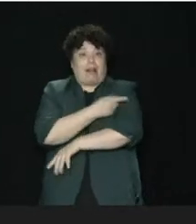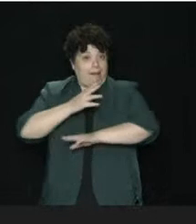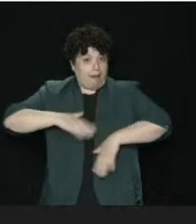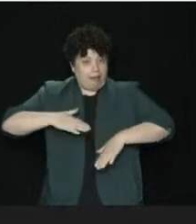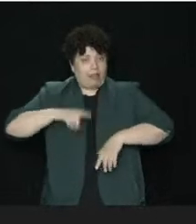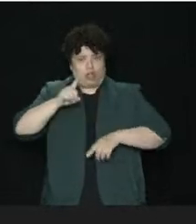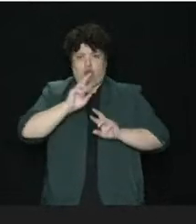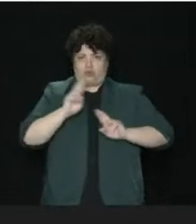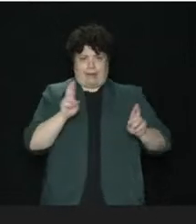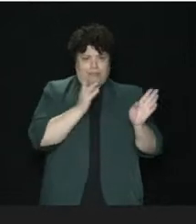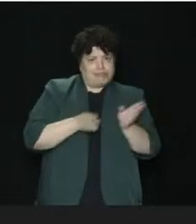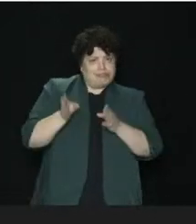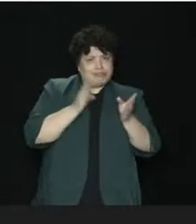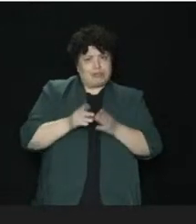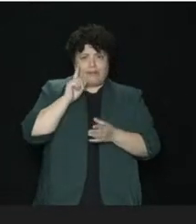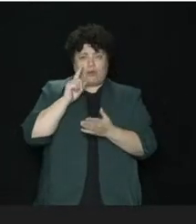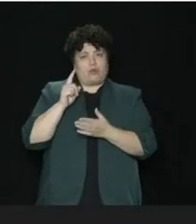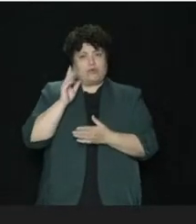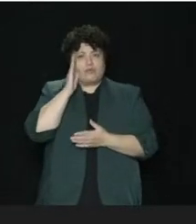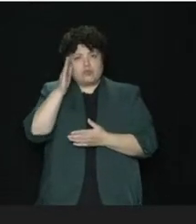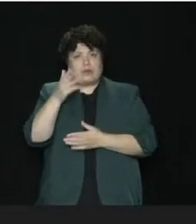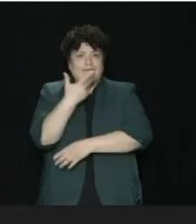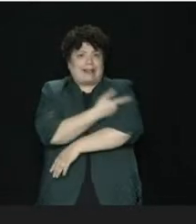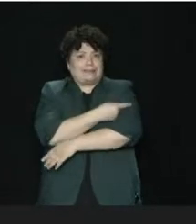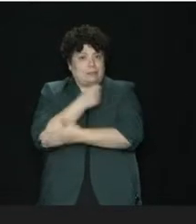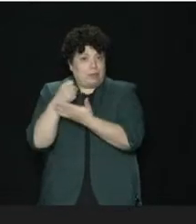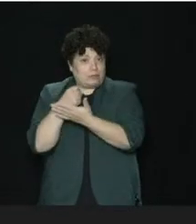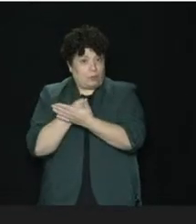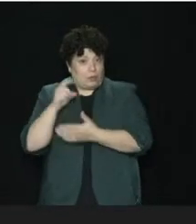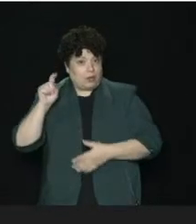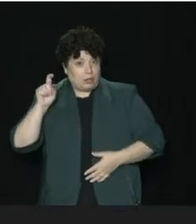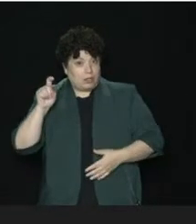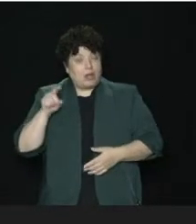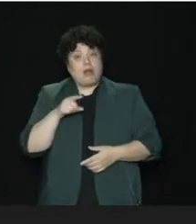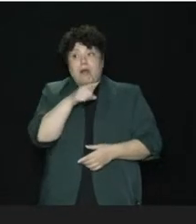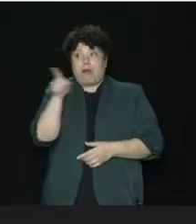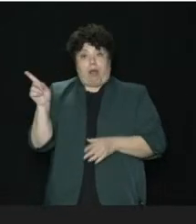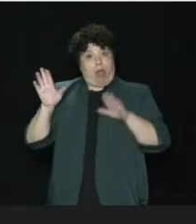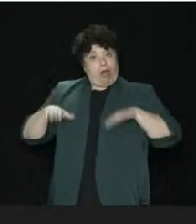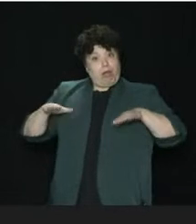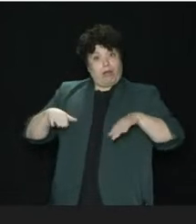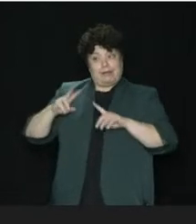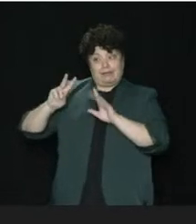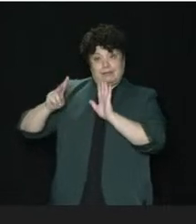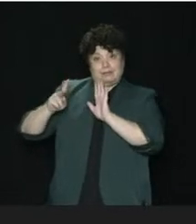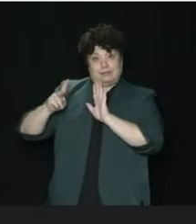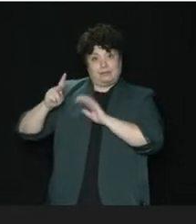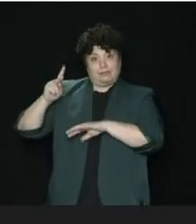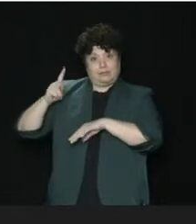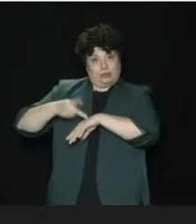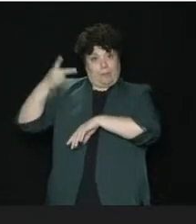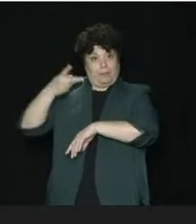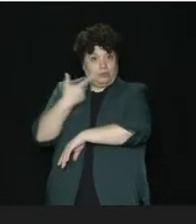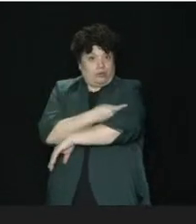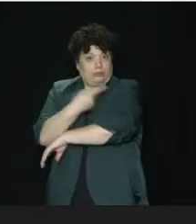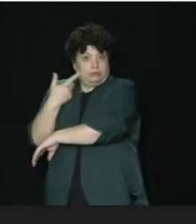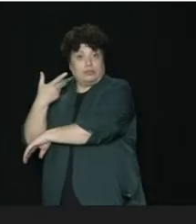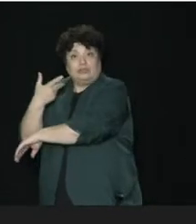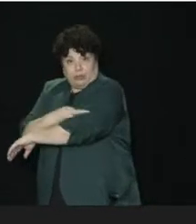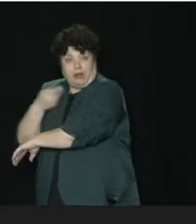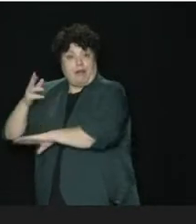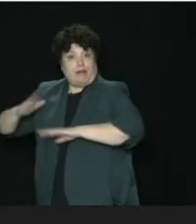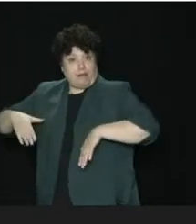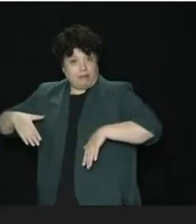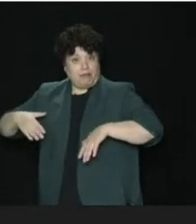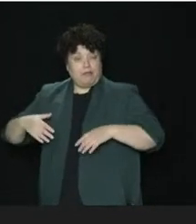that everyone's had a chance to get two shots? As I've said, every step of the